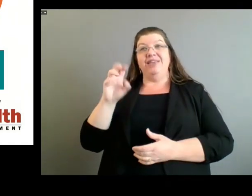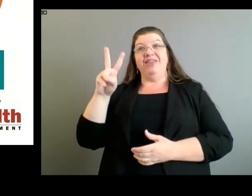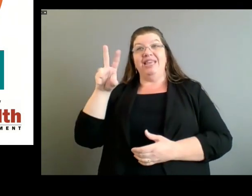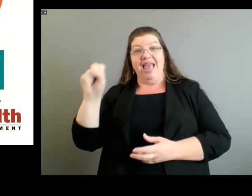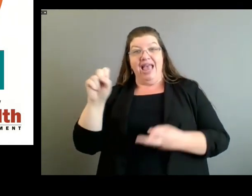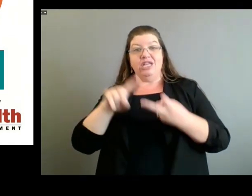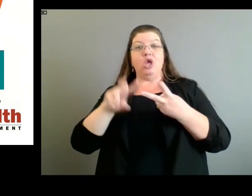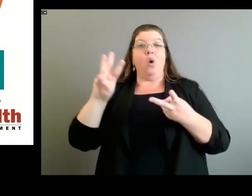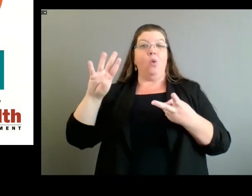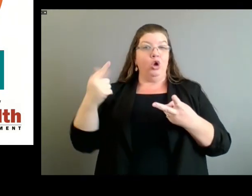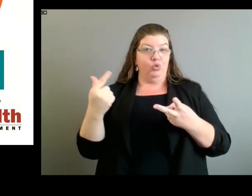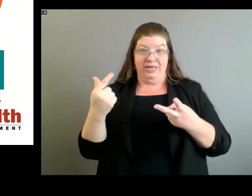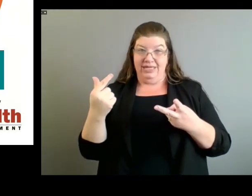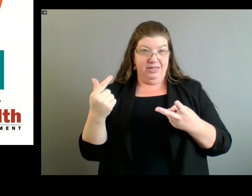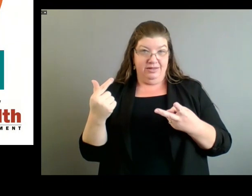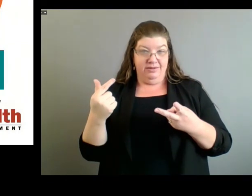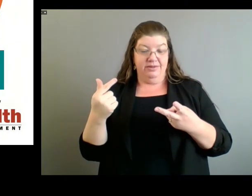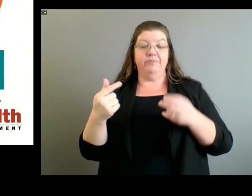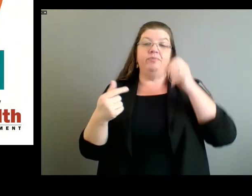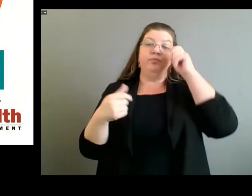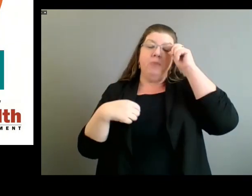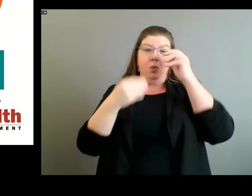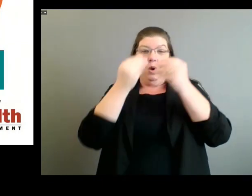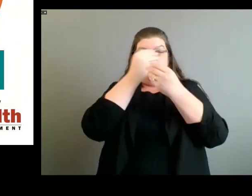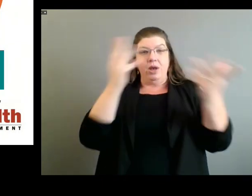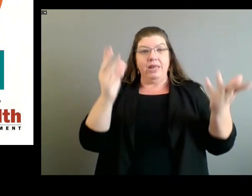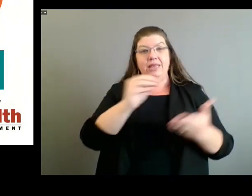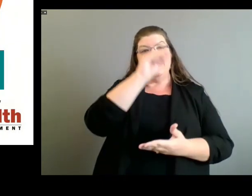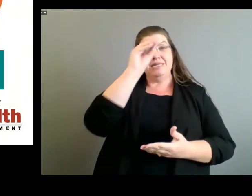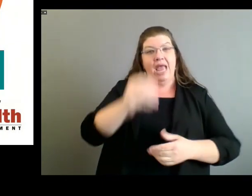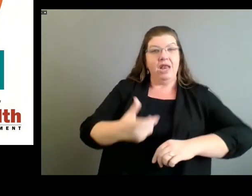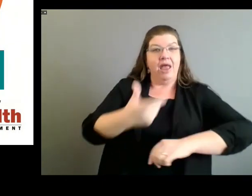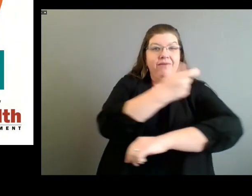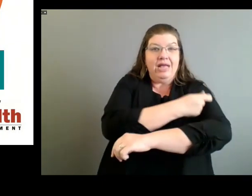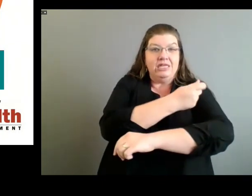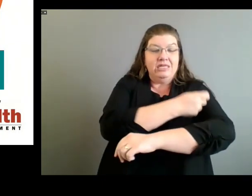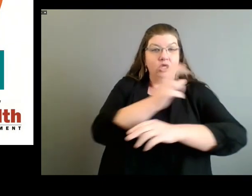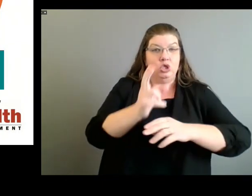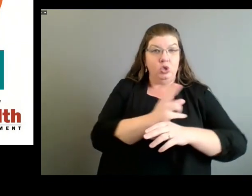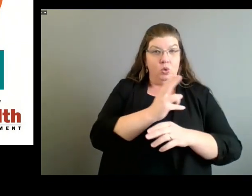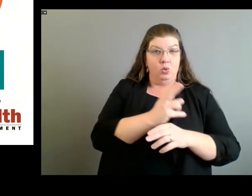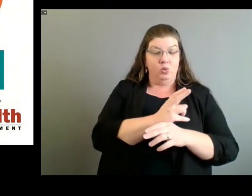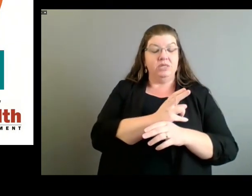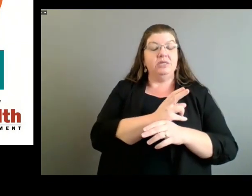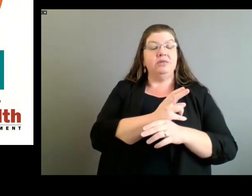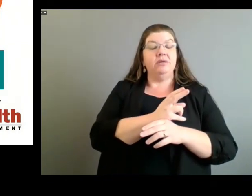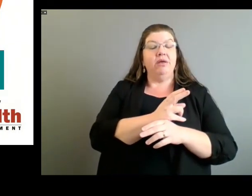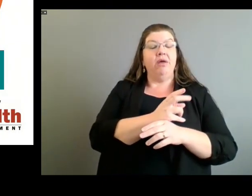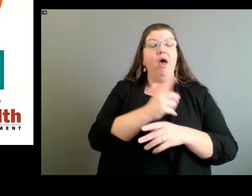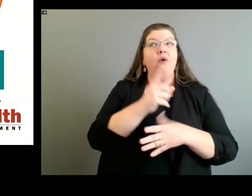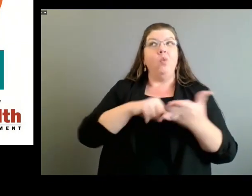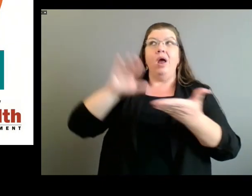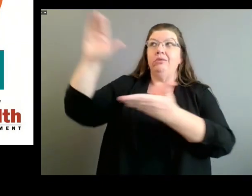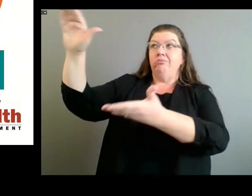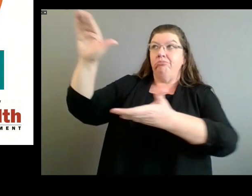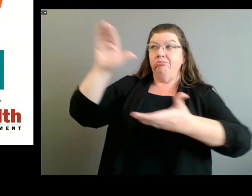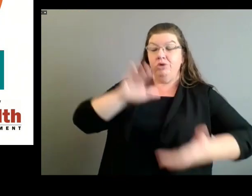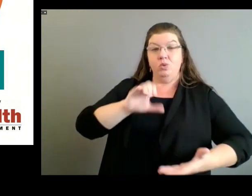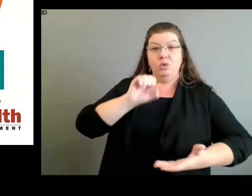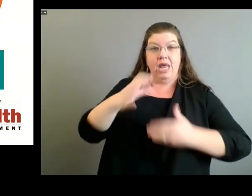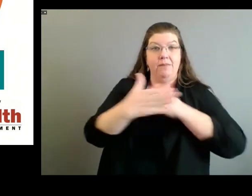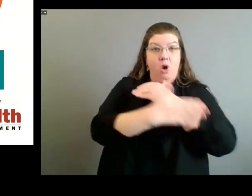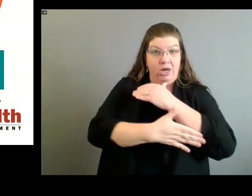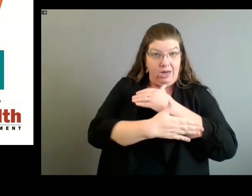or Walgreens. We are reporting the percentage of vaccine used of what's been allocated to Santa Barbara